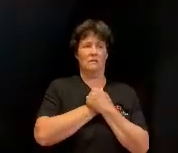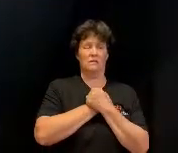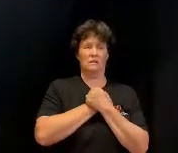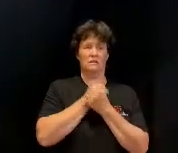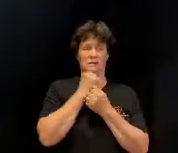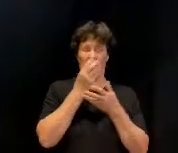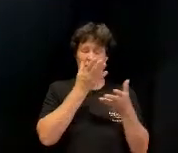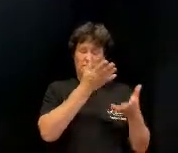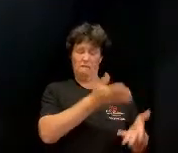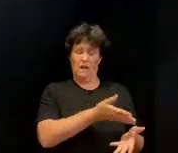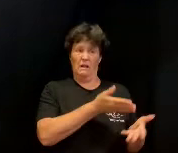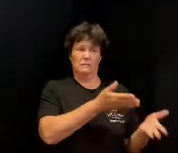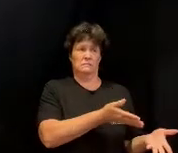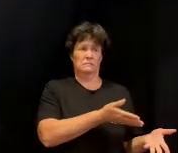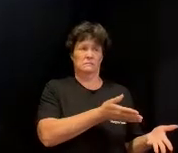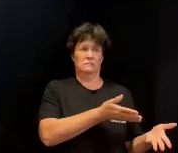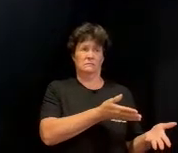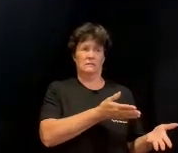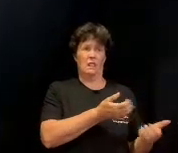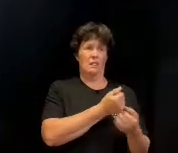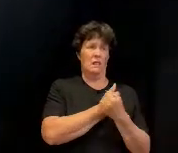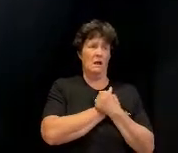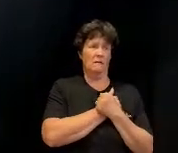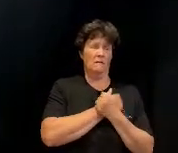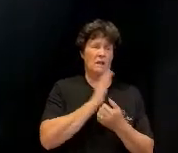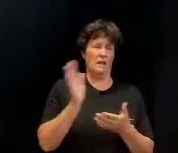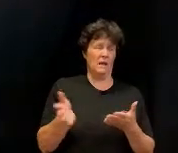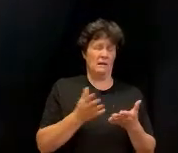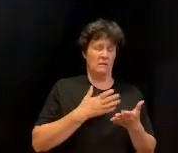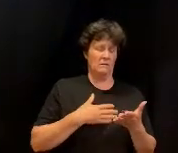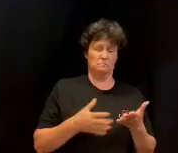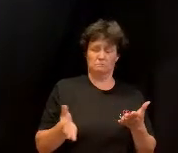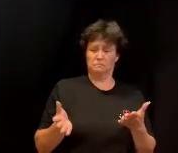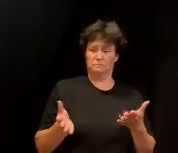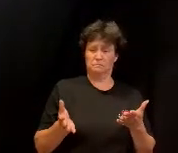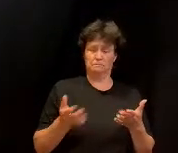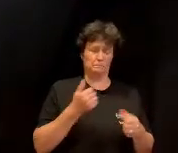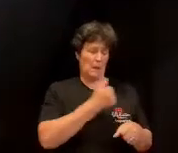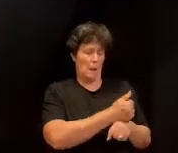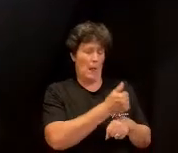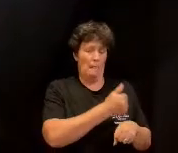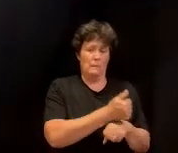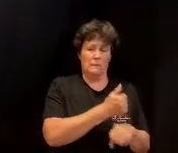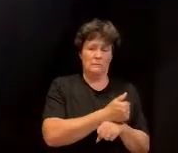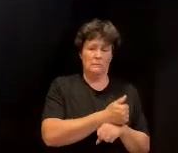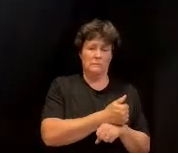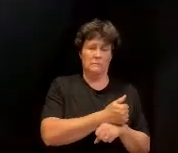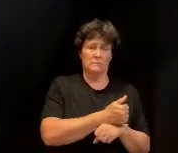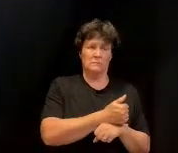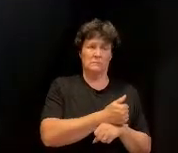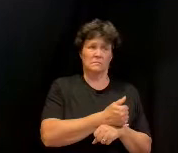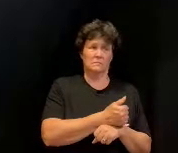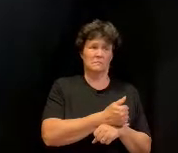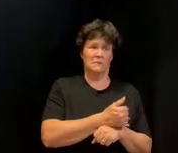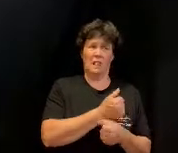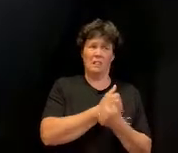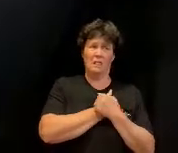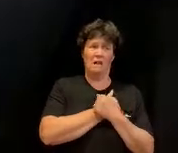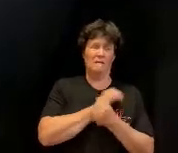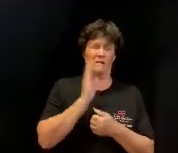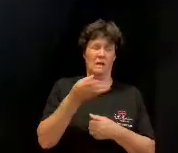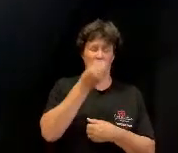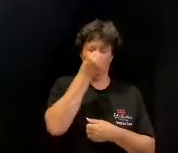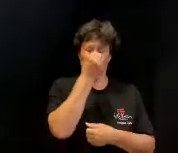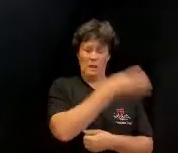ignore. So love doesn't neglect needs. Love doesn't condemn. But love does not ignore the truth. You guys all